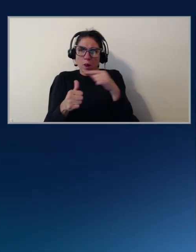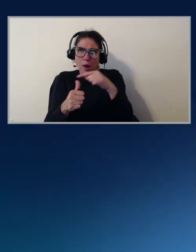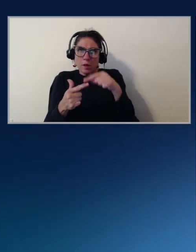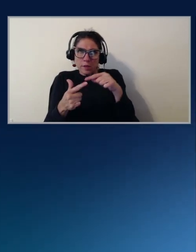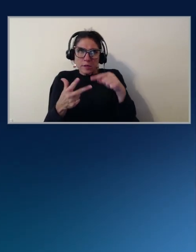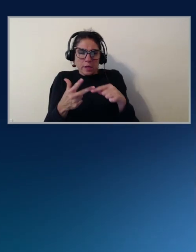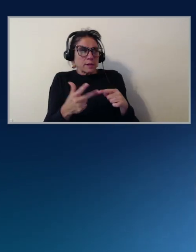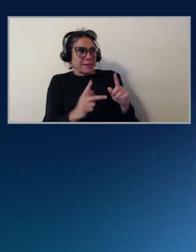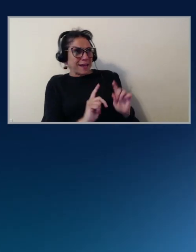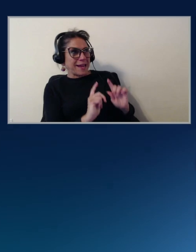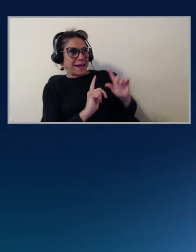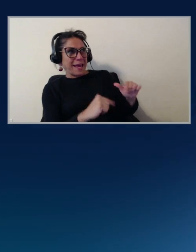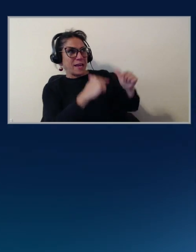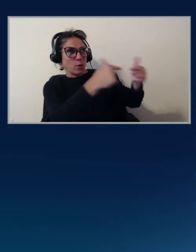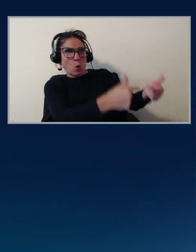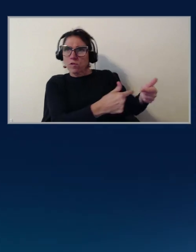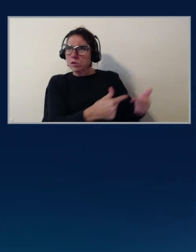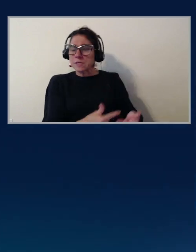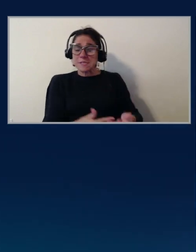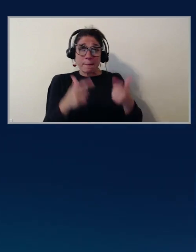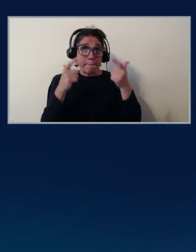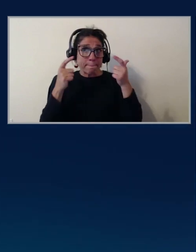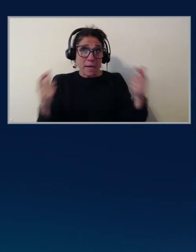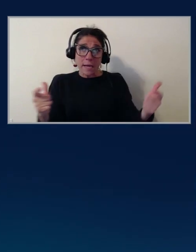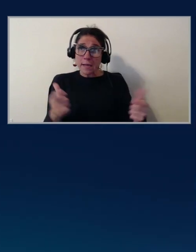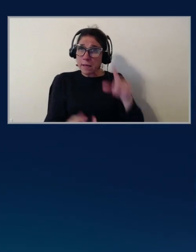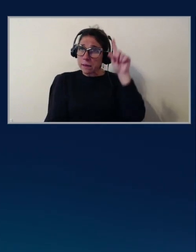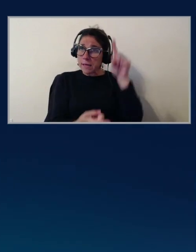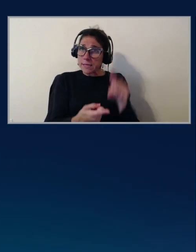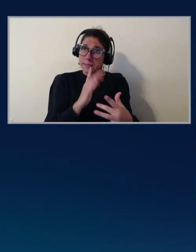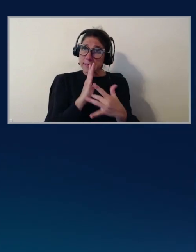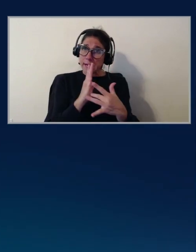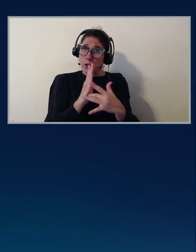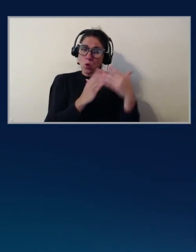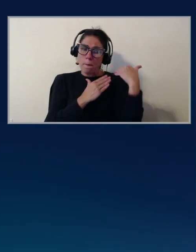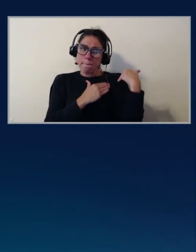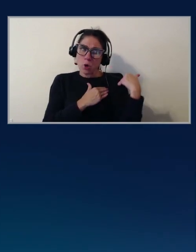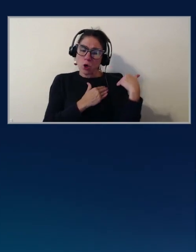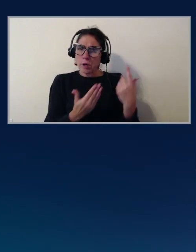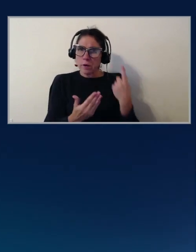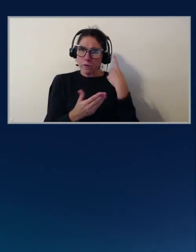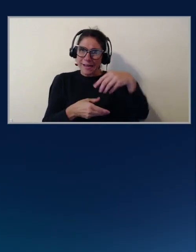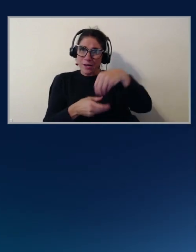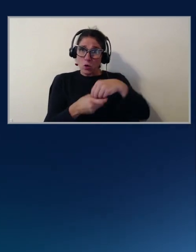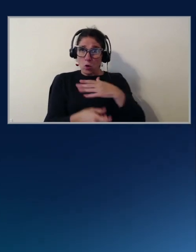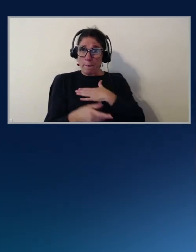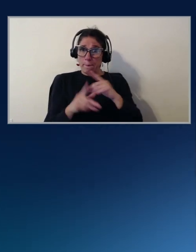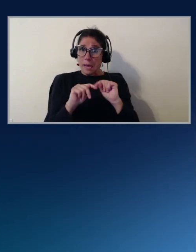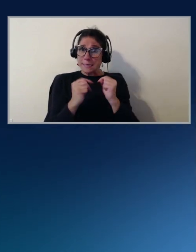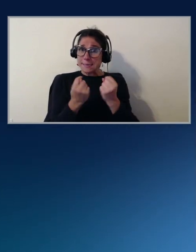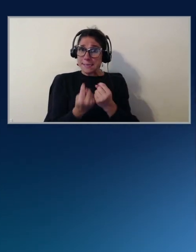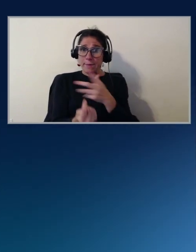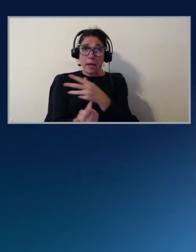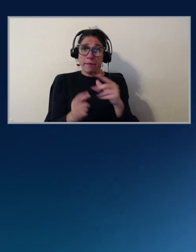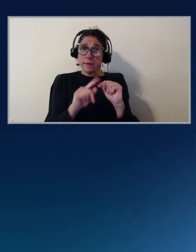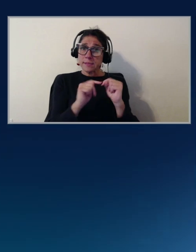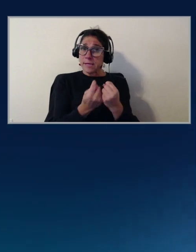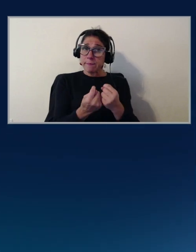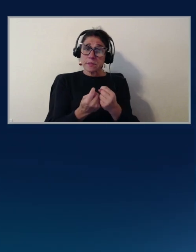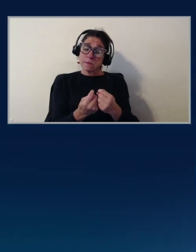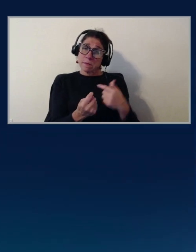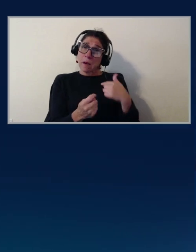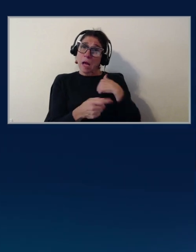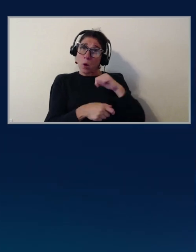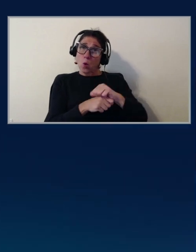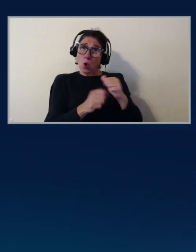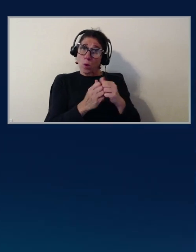this is huge. That's less of a technical burden on, even just internally, on my team and the teams that I work with. It also goes